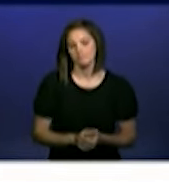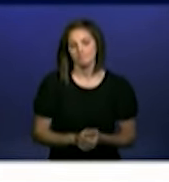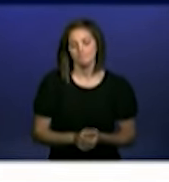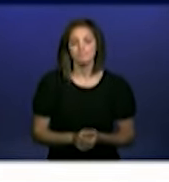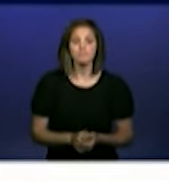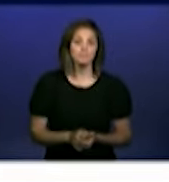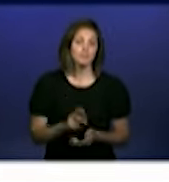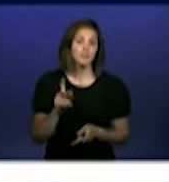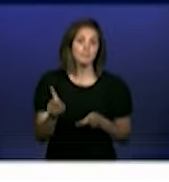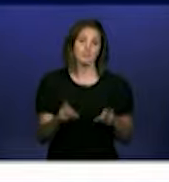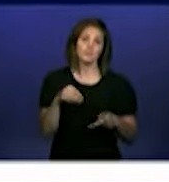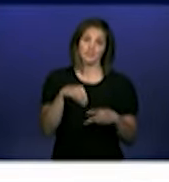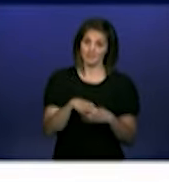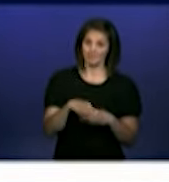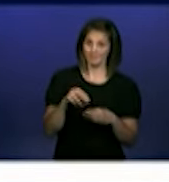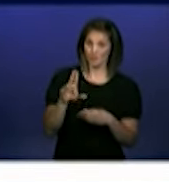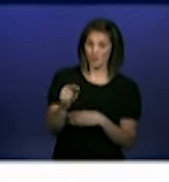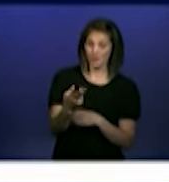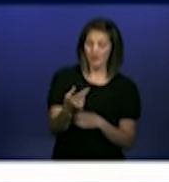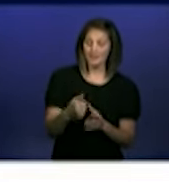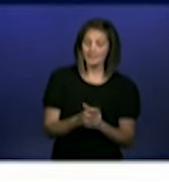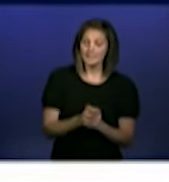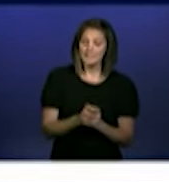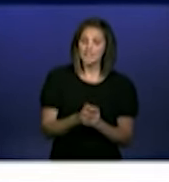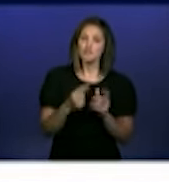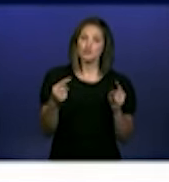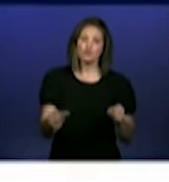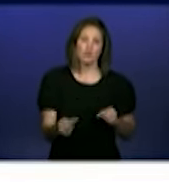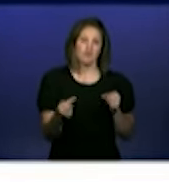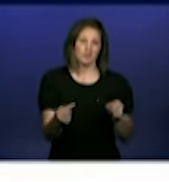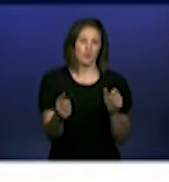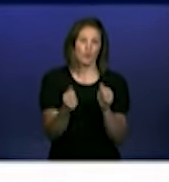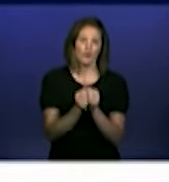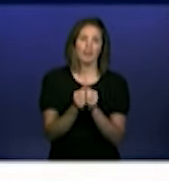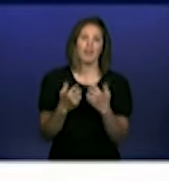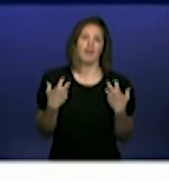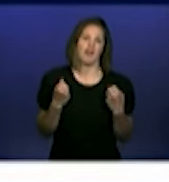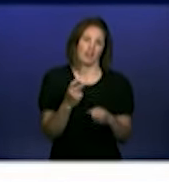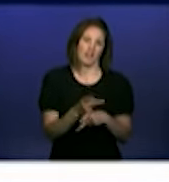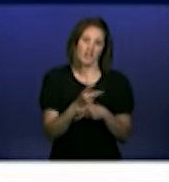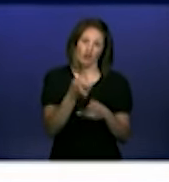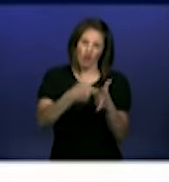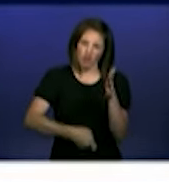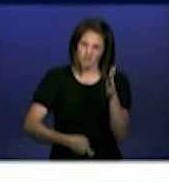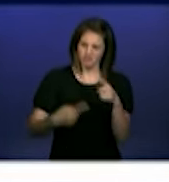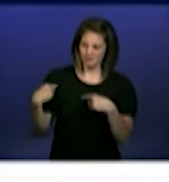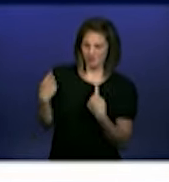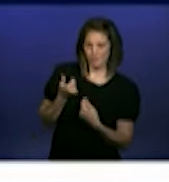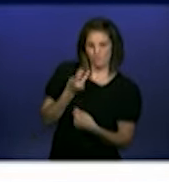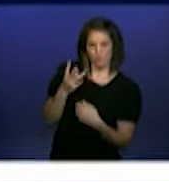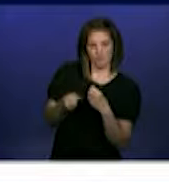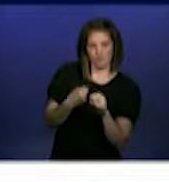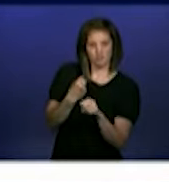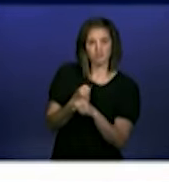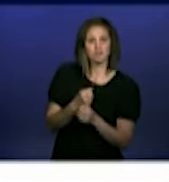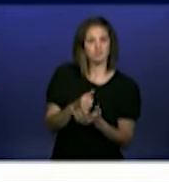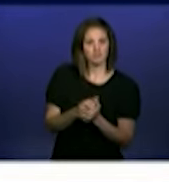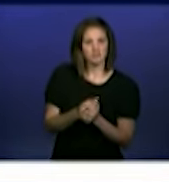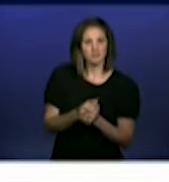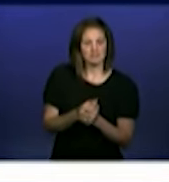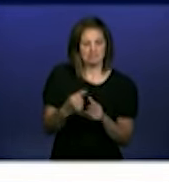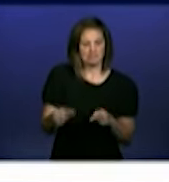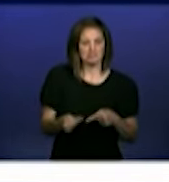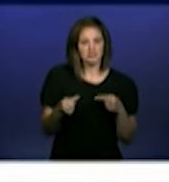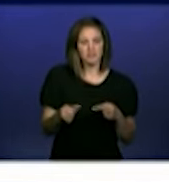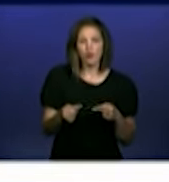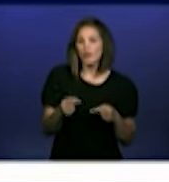of Utah, really struggling with an increase, a dramatic increase in health care costs over the last couple of years. As a member of Congress, how would